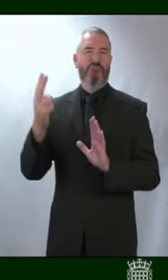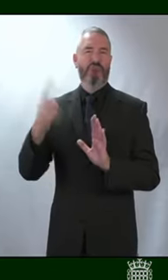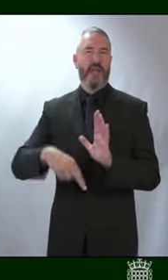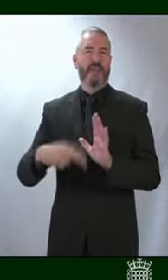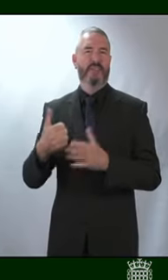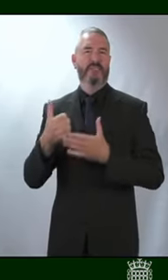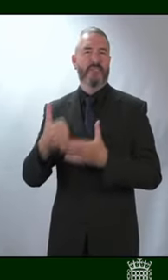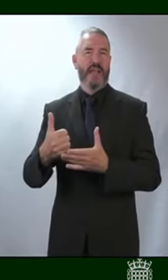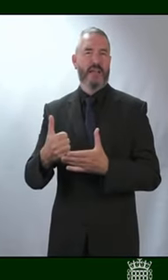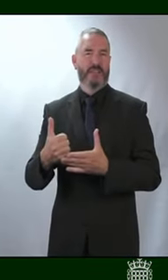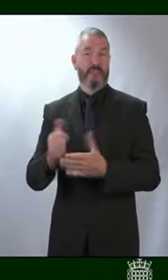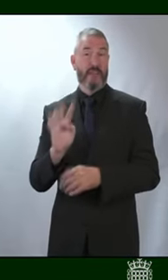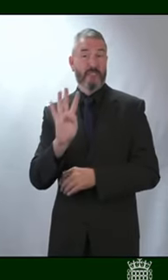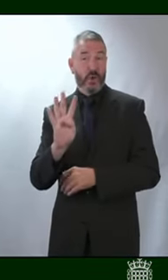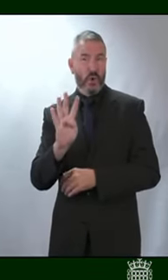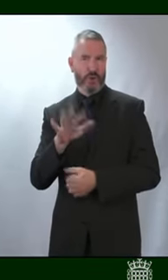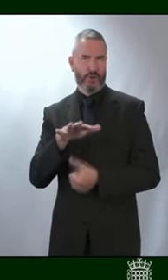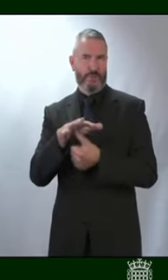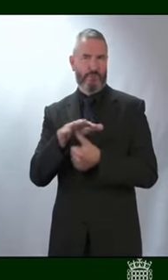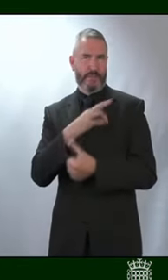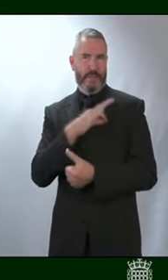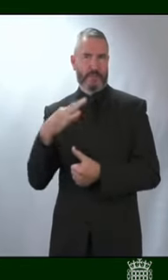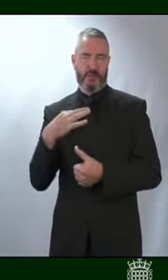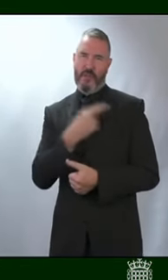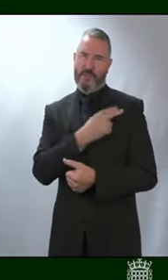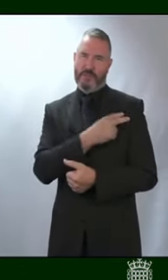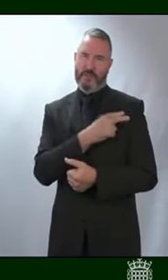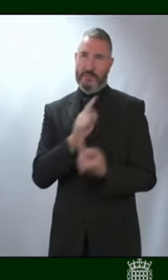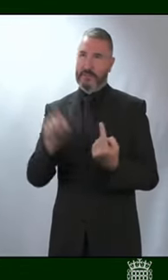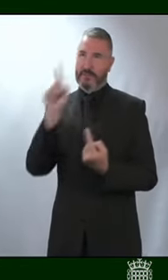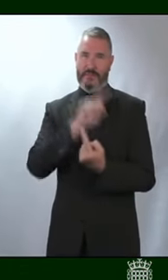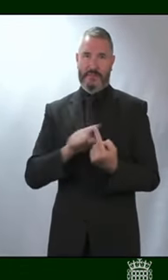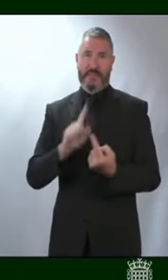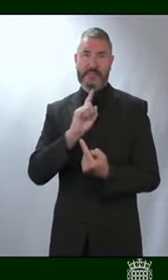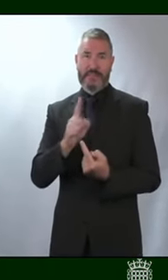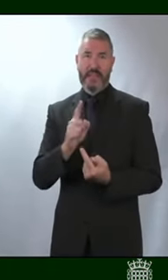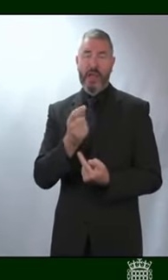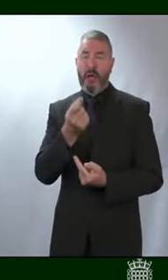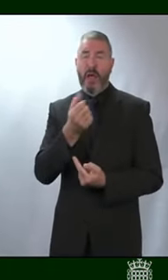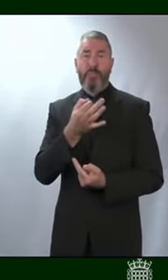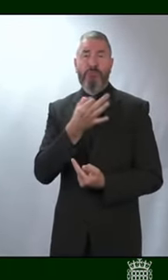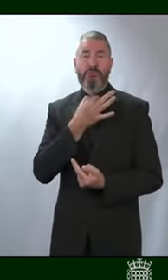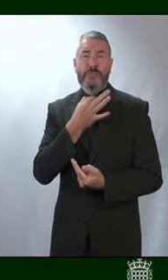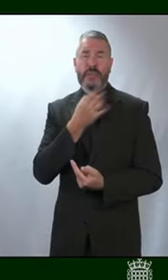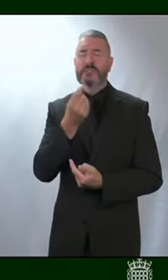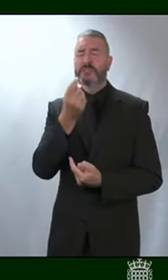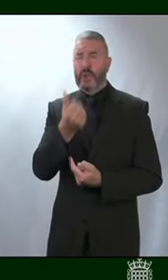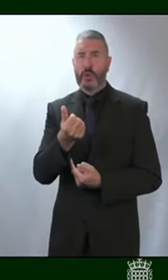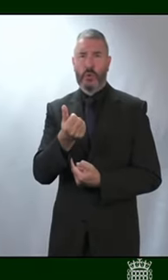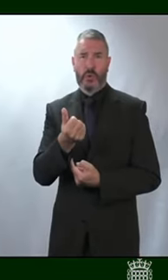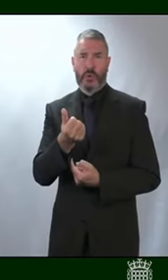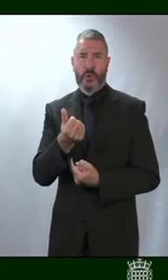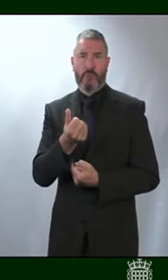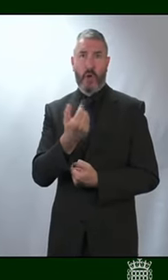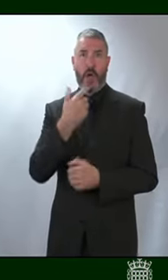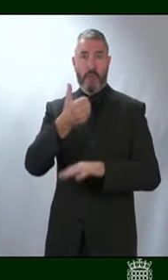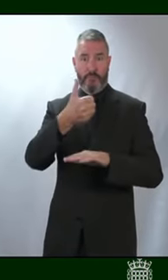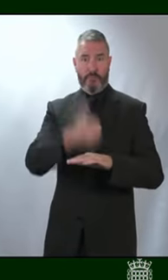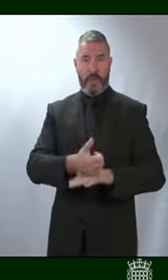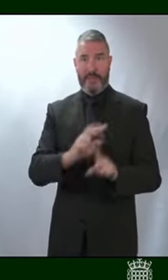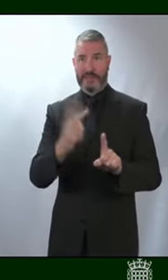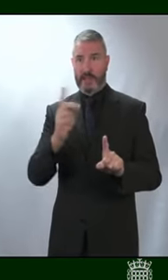from the 4 chief medical officers that there's an exceptionally small risk to children of primary and secondary school age from this